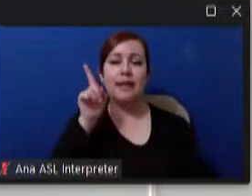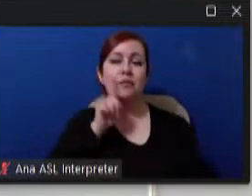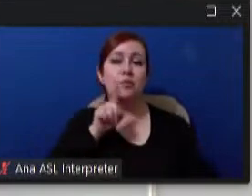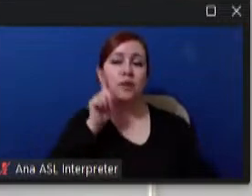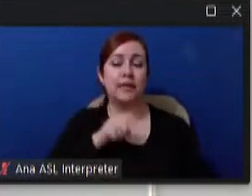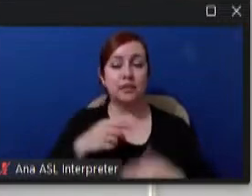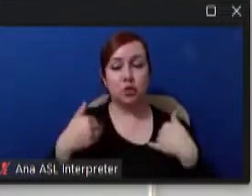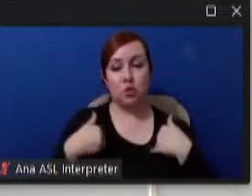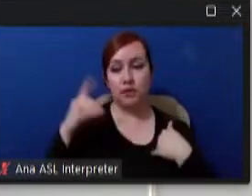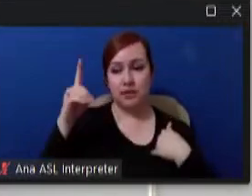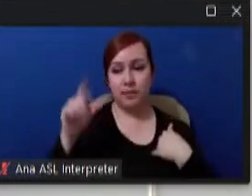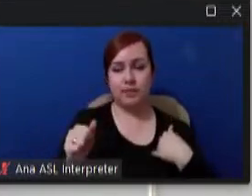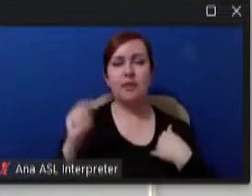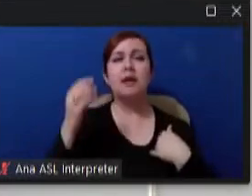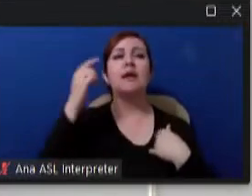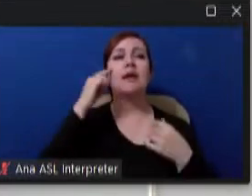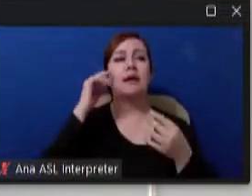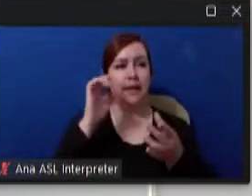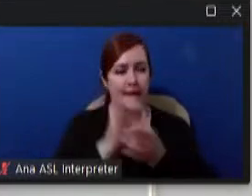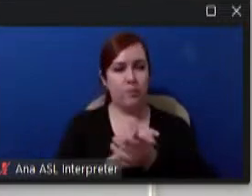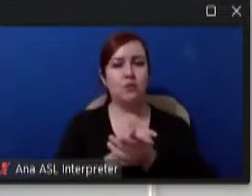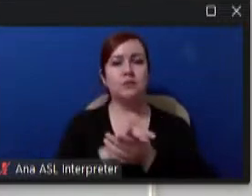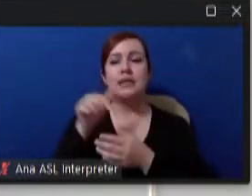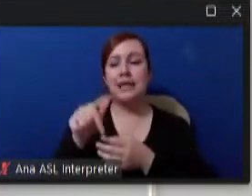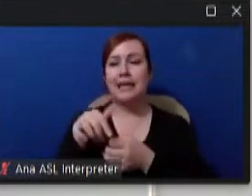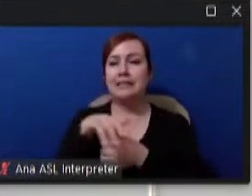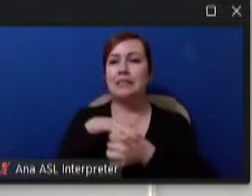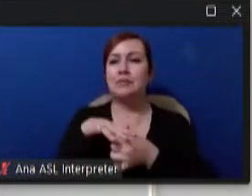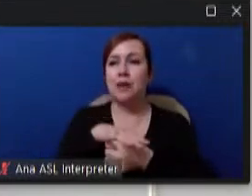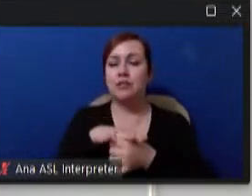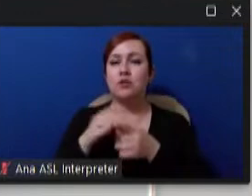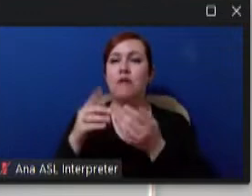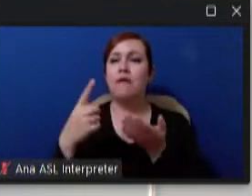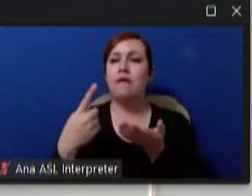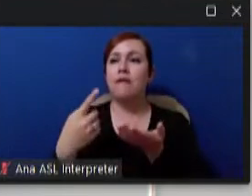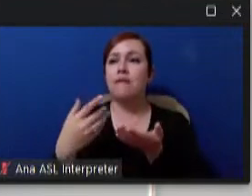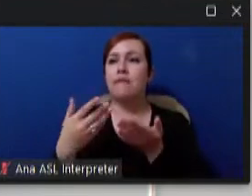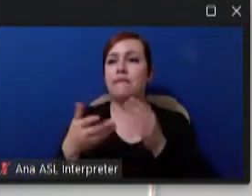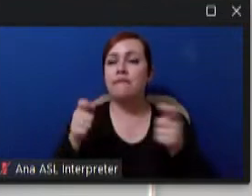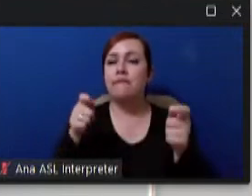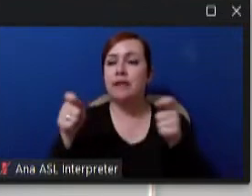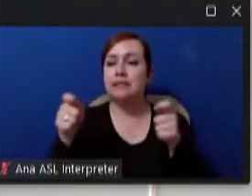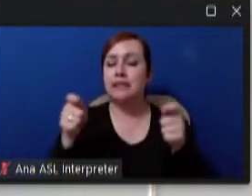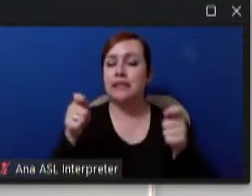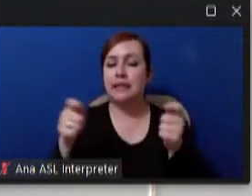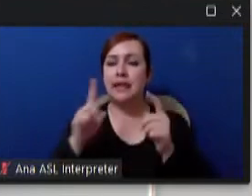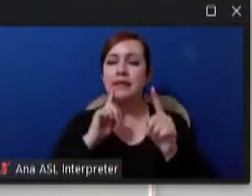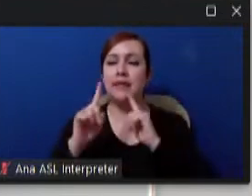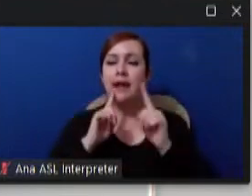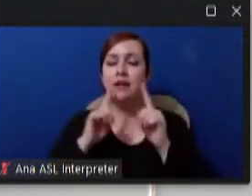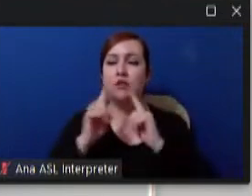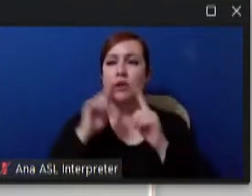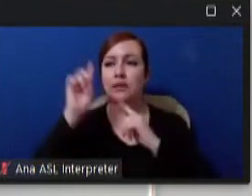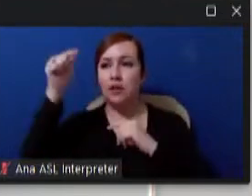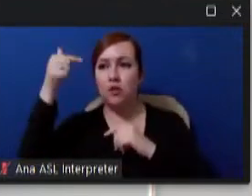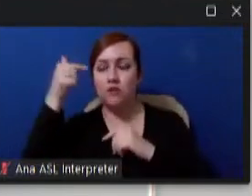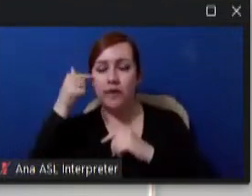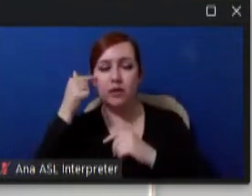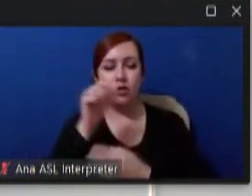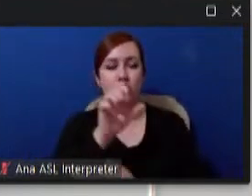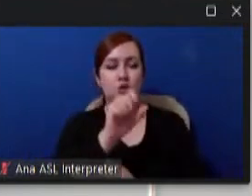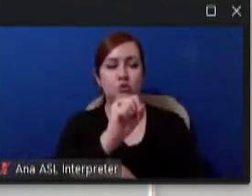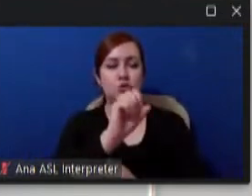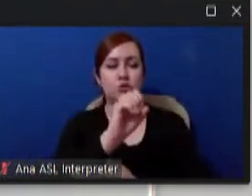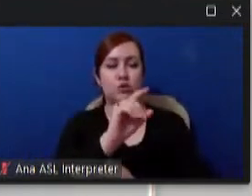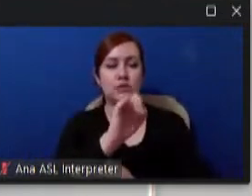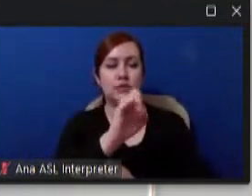and enforced of people with disabilities. We think that this will facilitate dialogue between civil